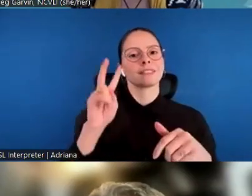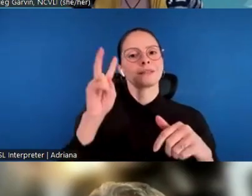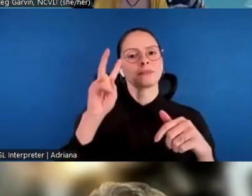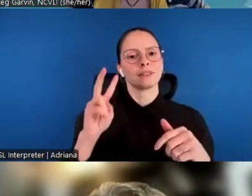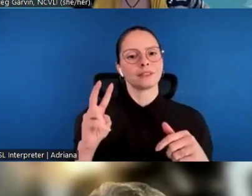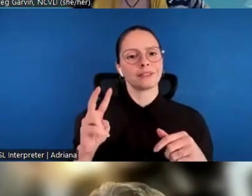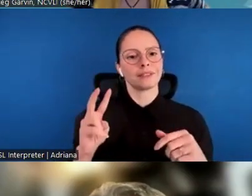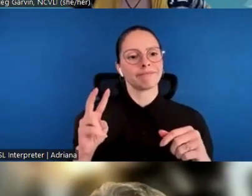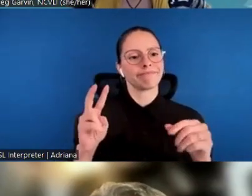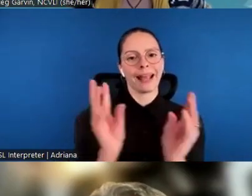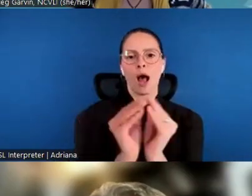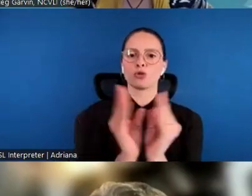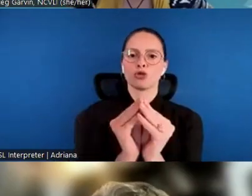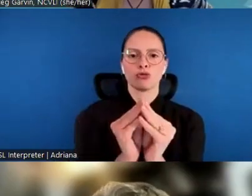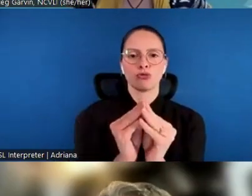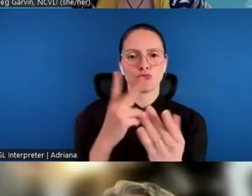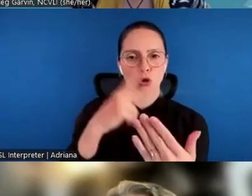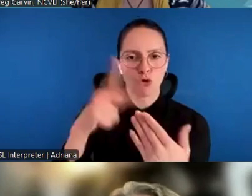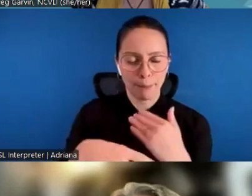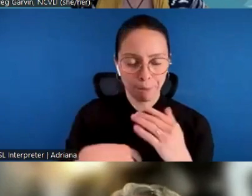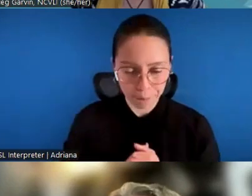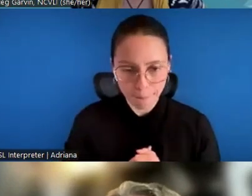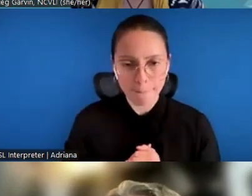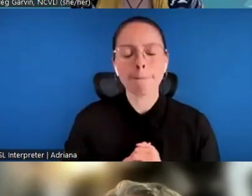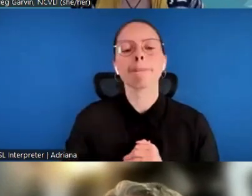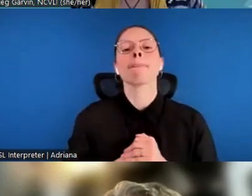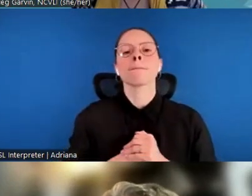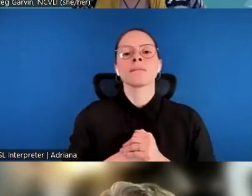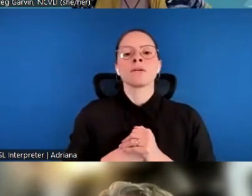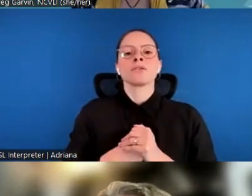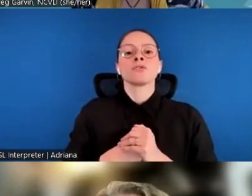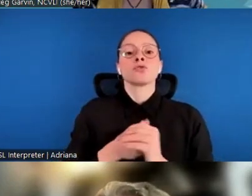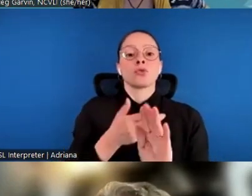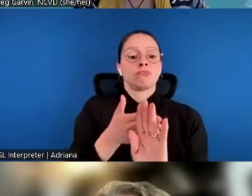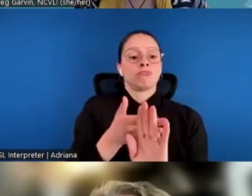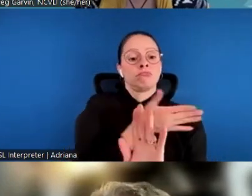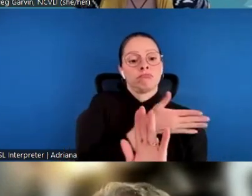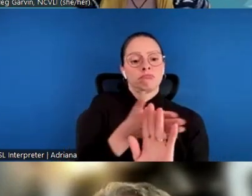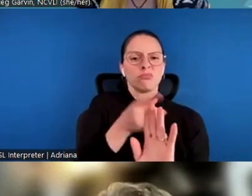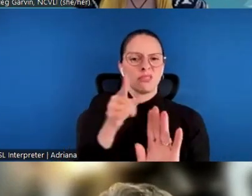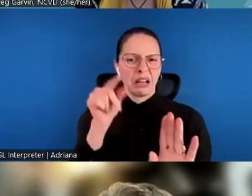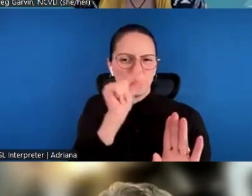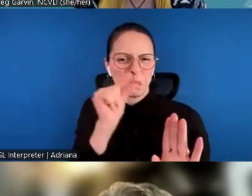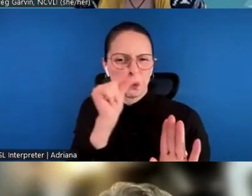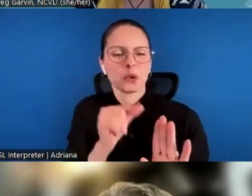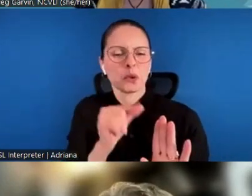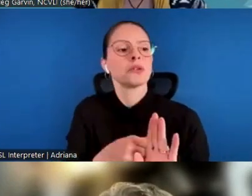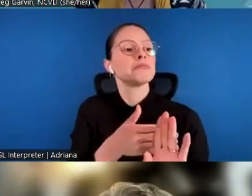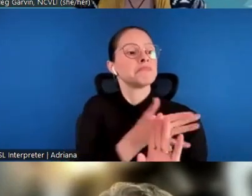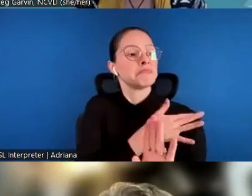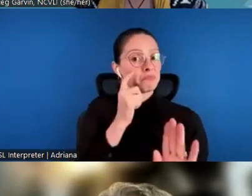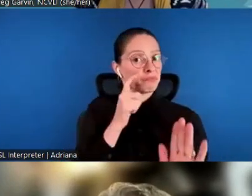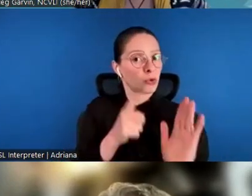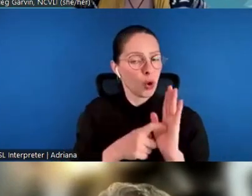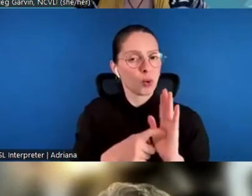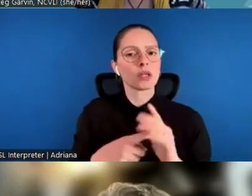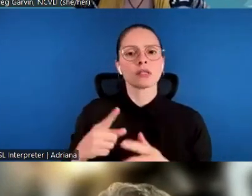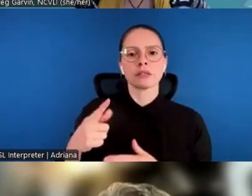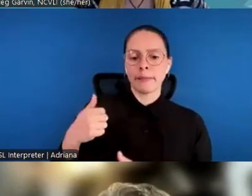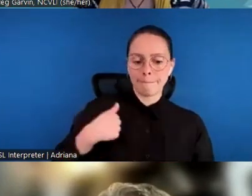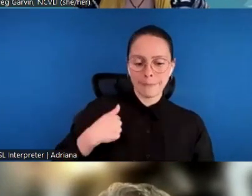about? Well, in the years leading up to that, if you just even Google, you'll see that the military